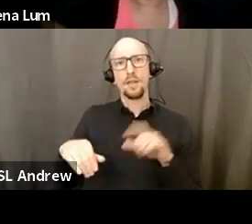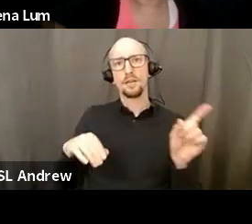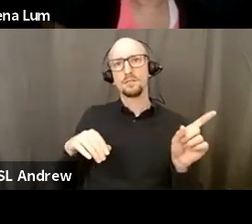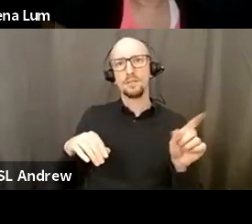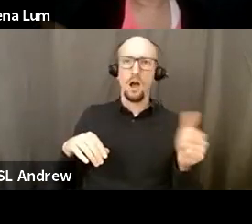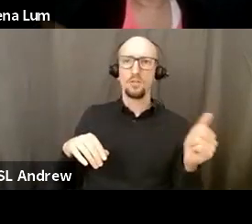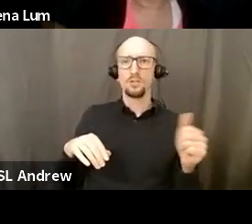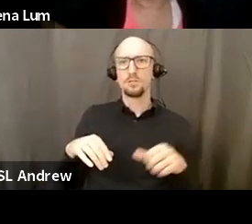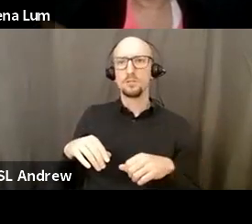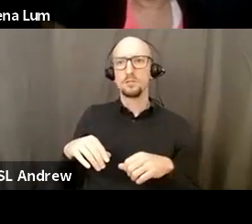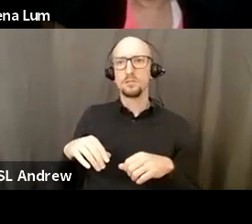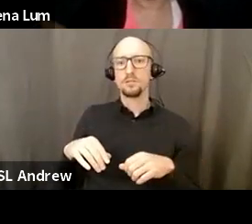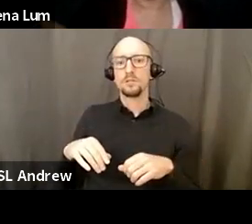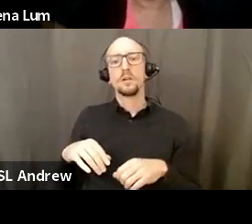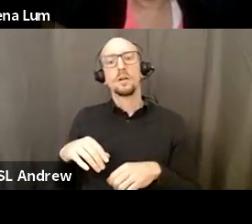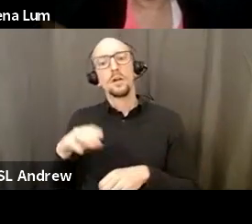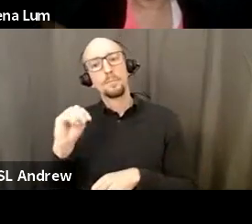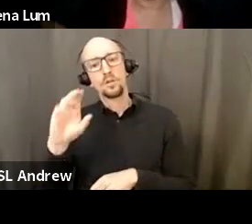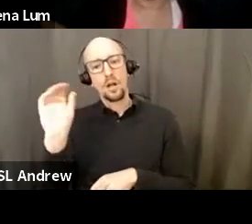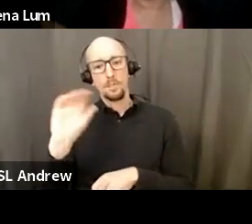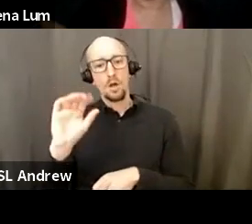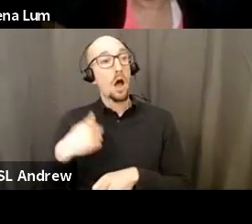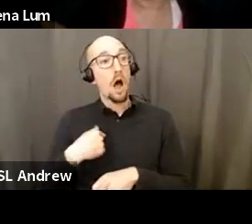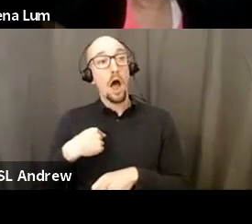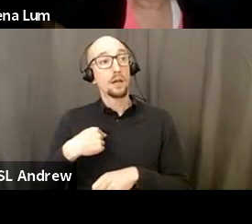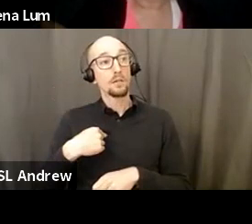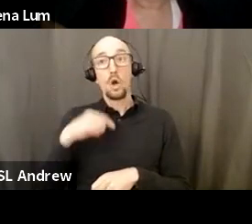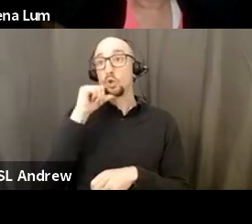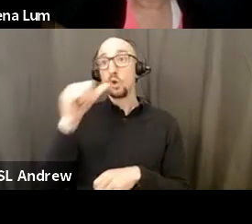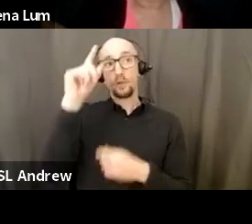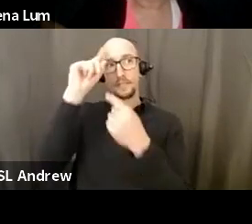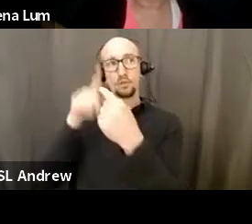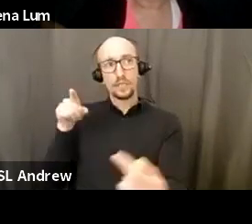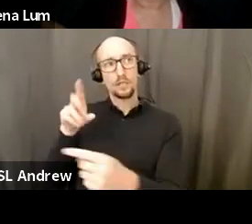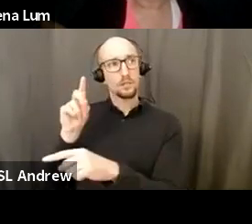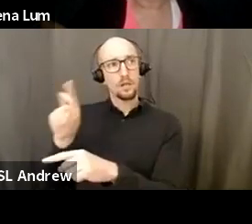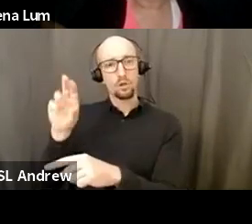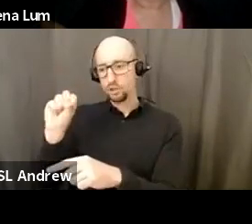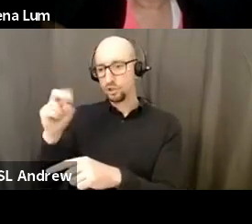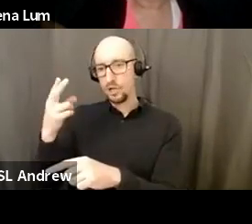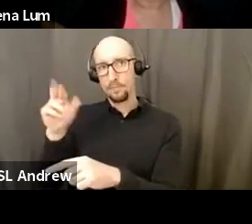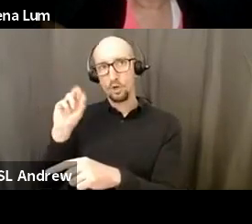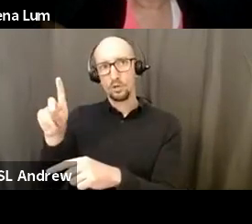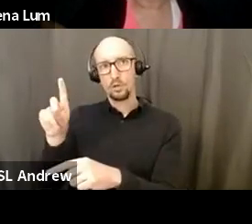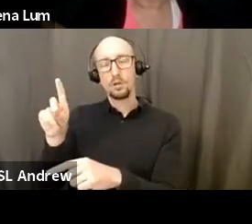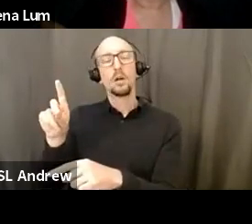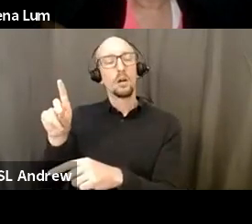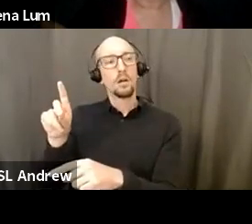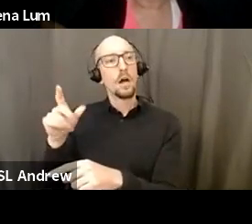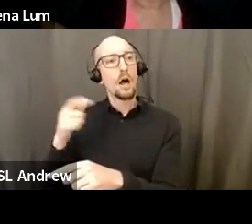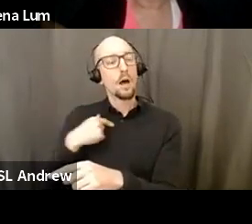I'm not necessarily disagreeing with Dr. Shepard. I am suggesting that the same problem we